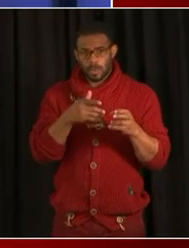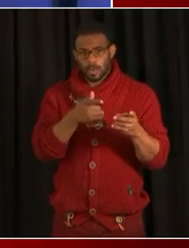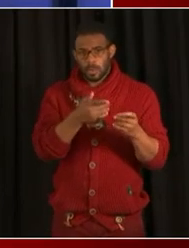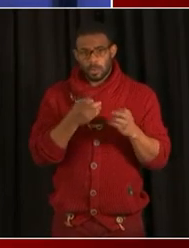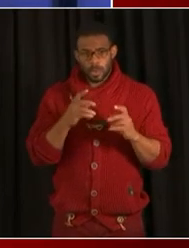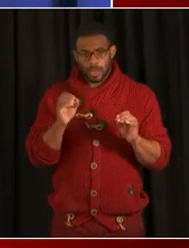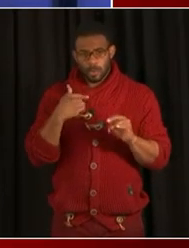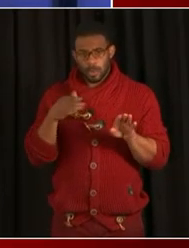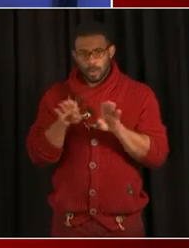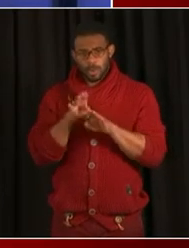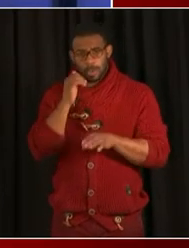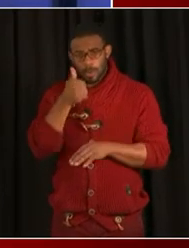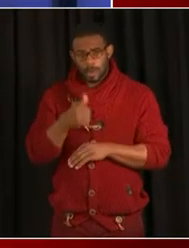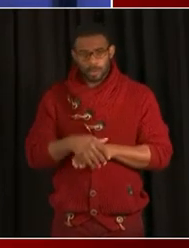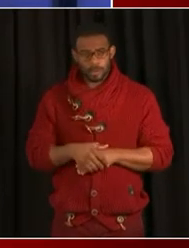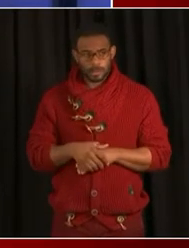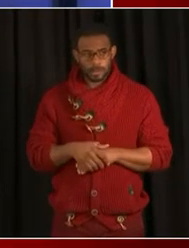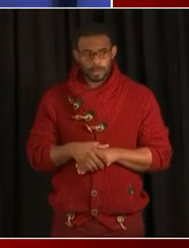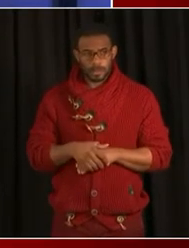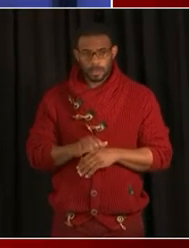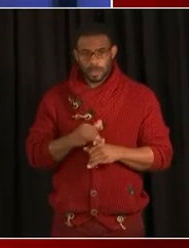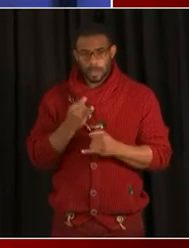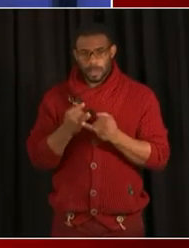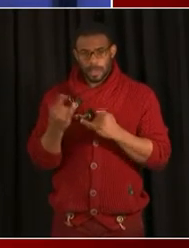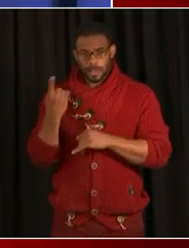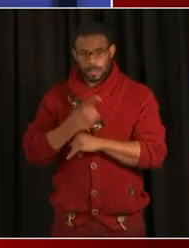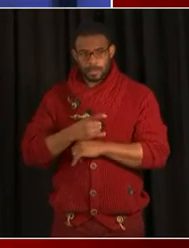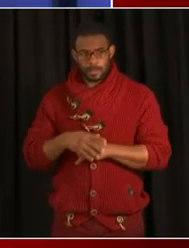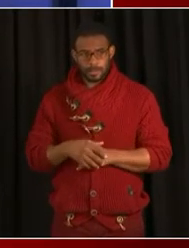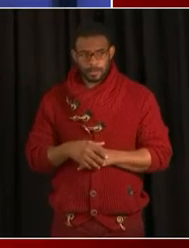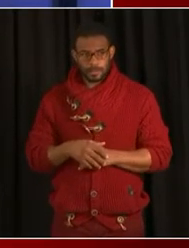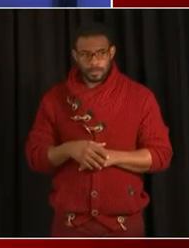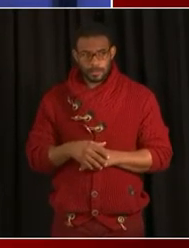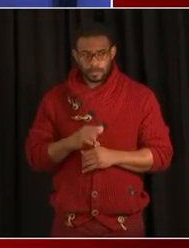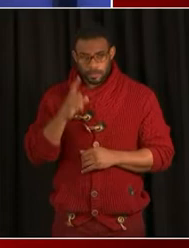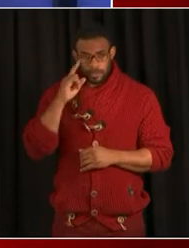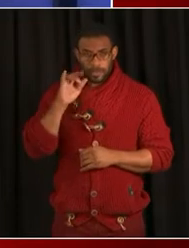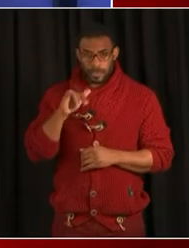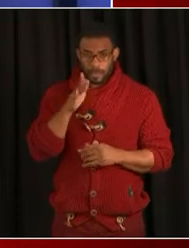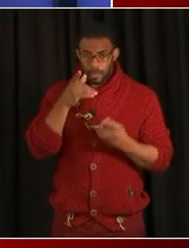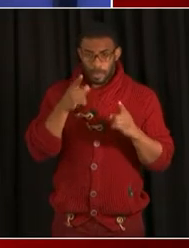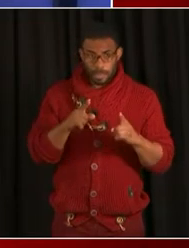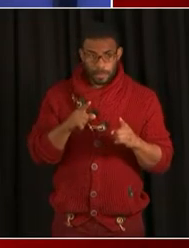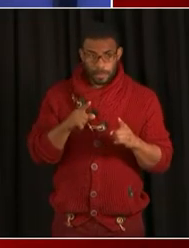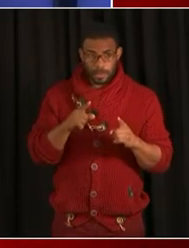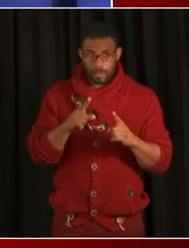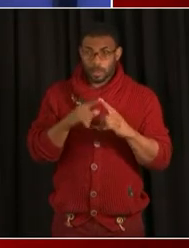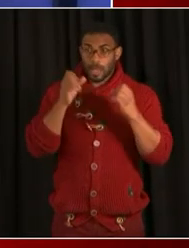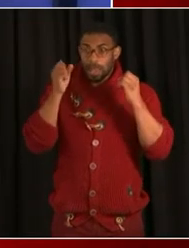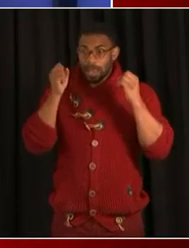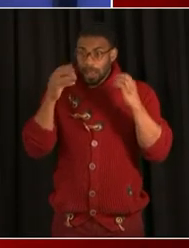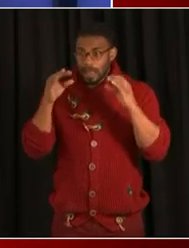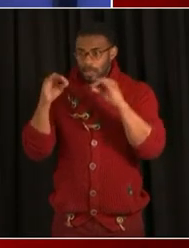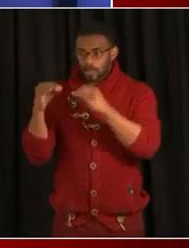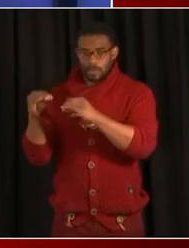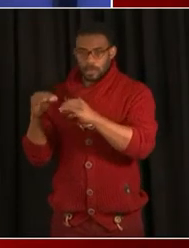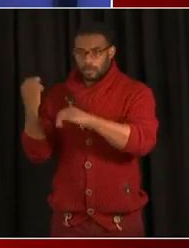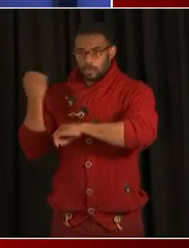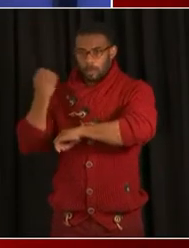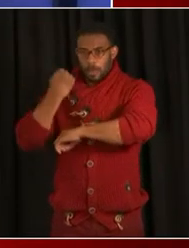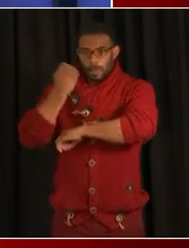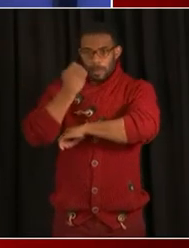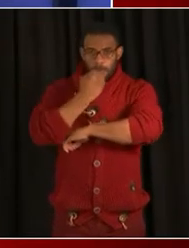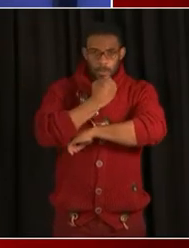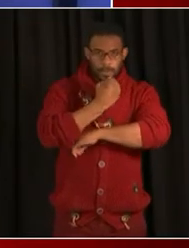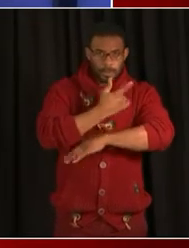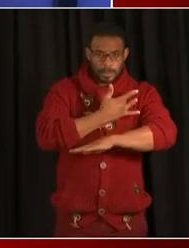return anything, we're closing tomorrow. It's our last day." I think that's going to happen to a lot of stores. They're at the